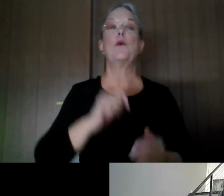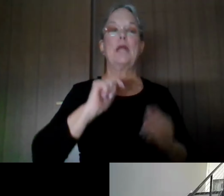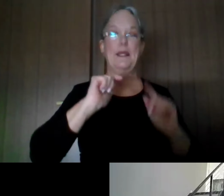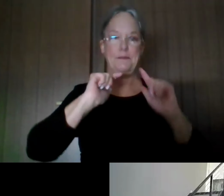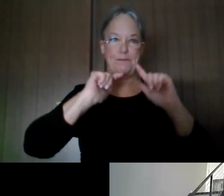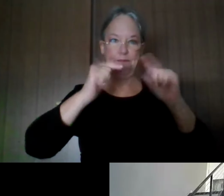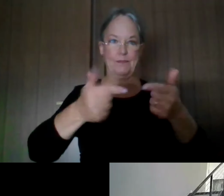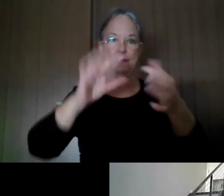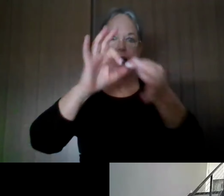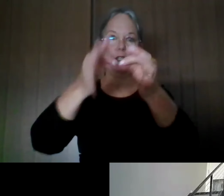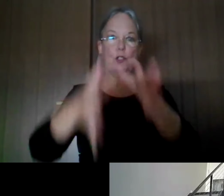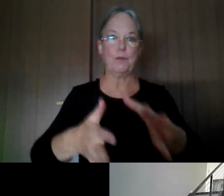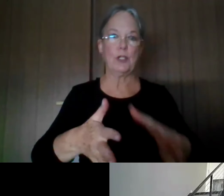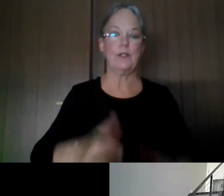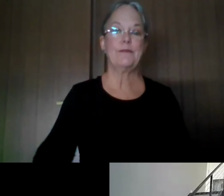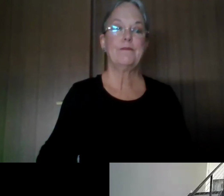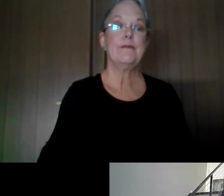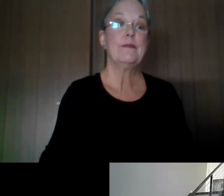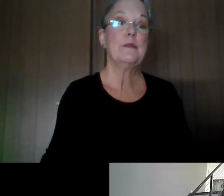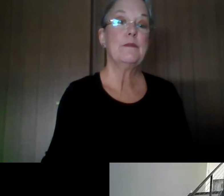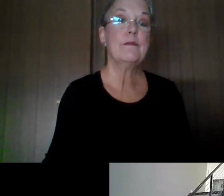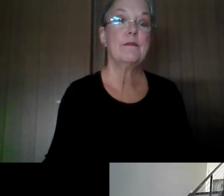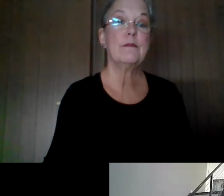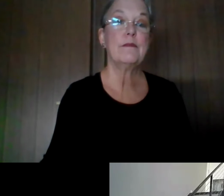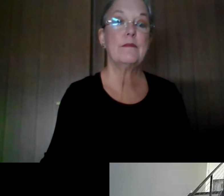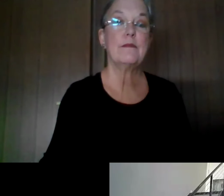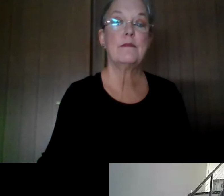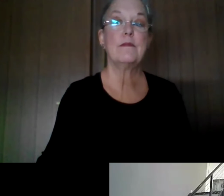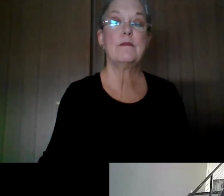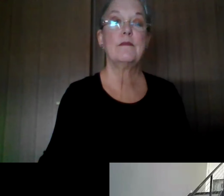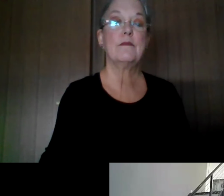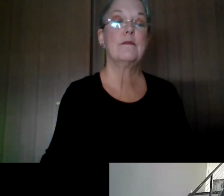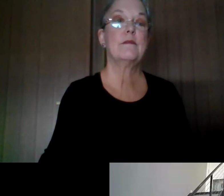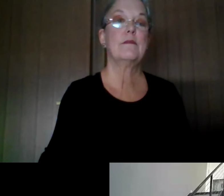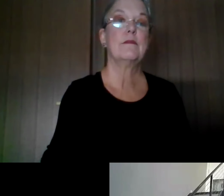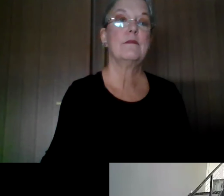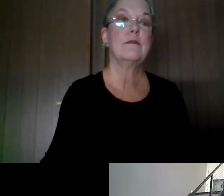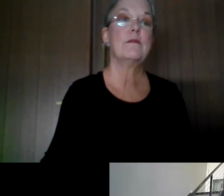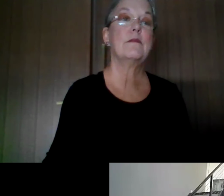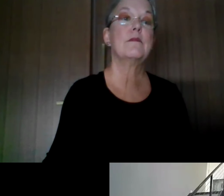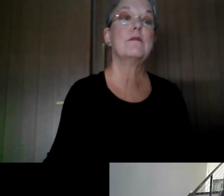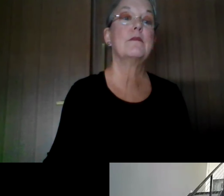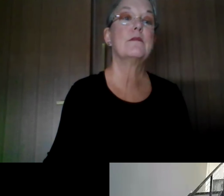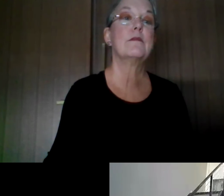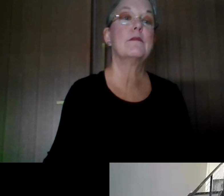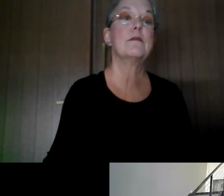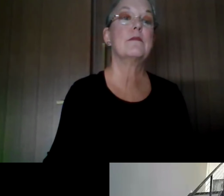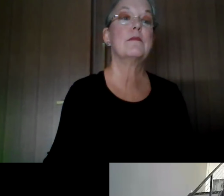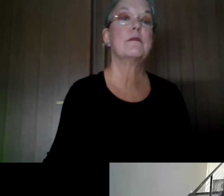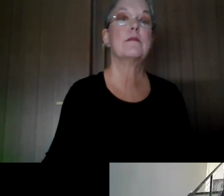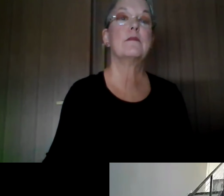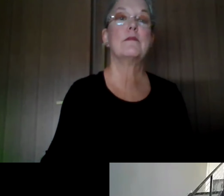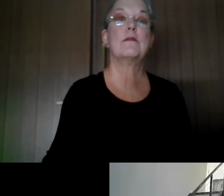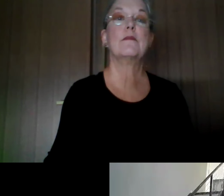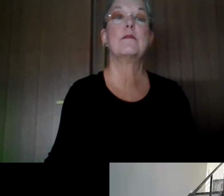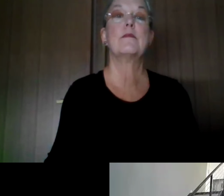Yes, and this is such a great community and platform that you all have found. What has been your experience, Kate?